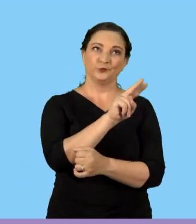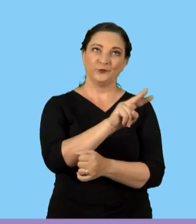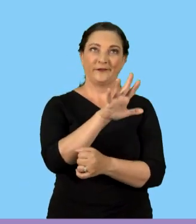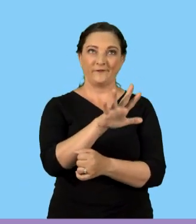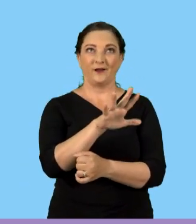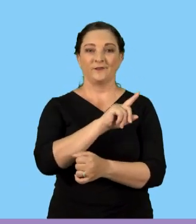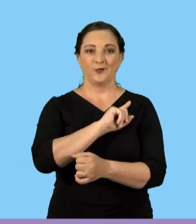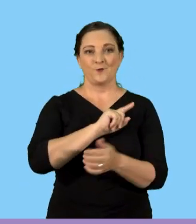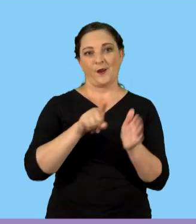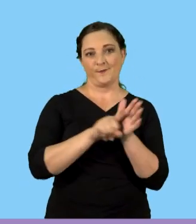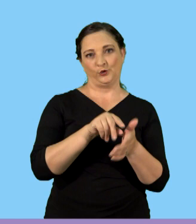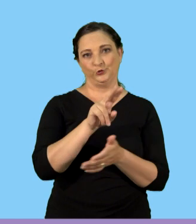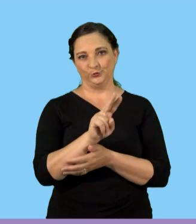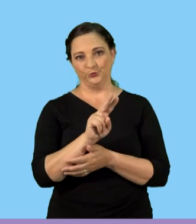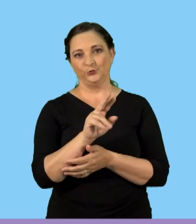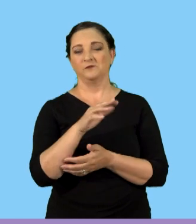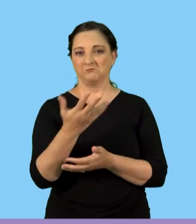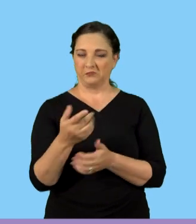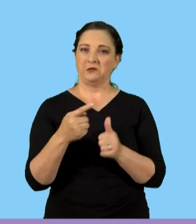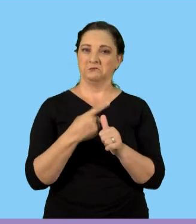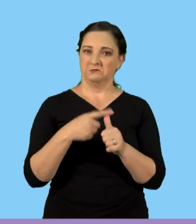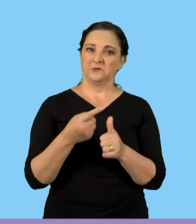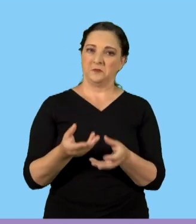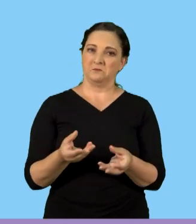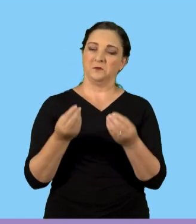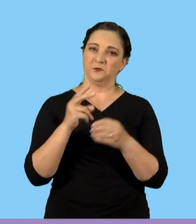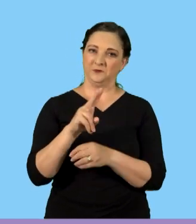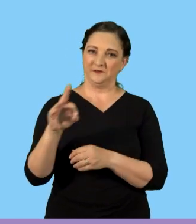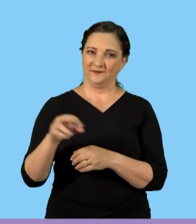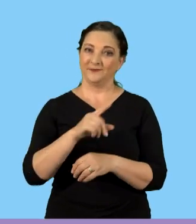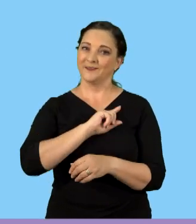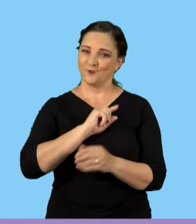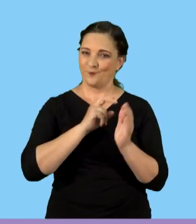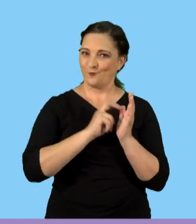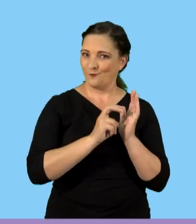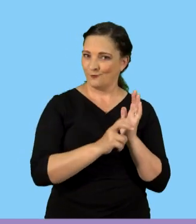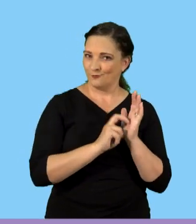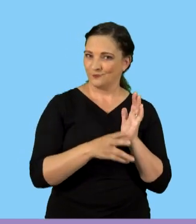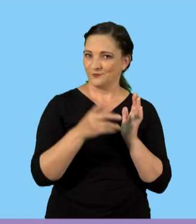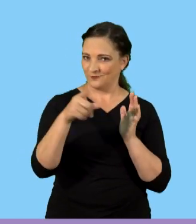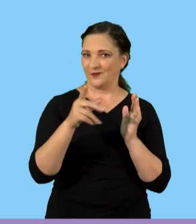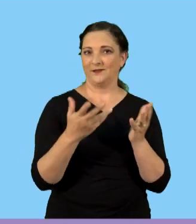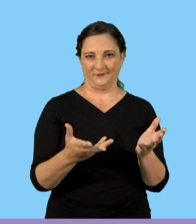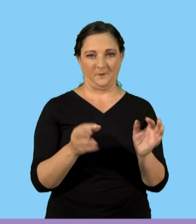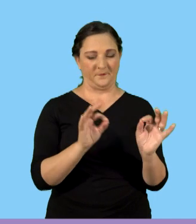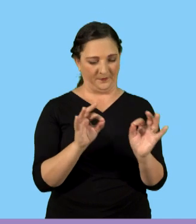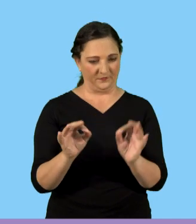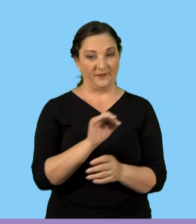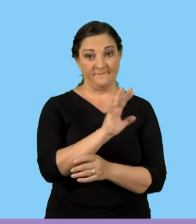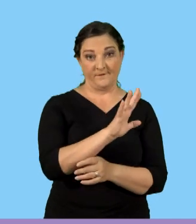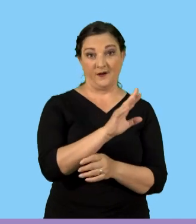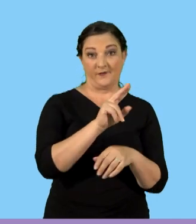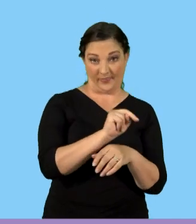25. When we subtract 2, that is going to be our 23. It means our rule there, we are absolutely correct when we